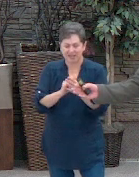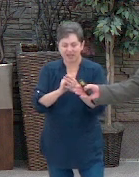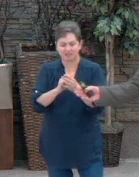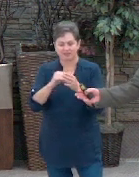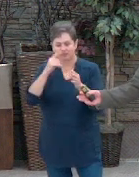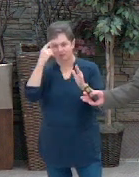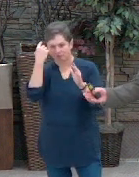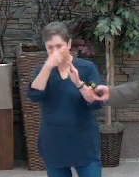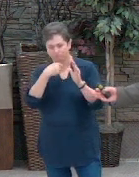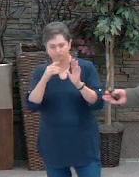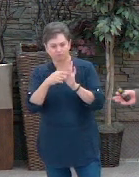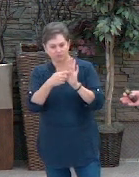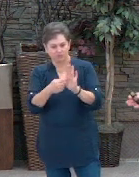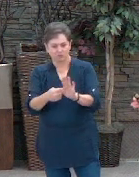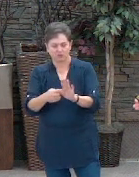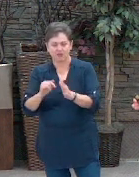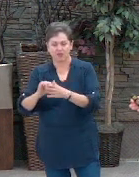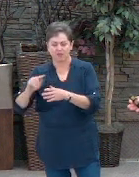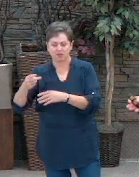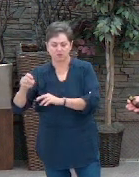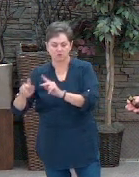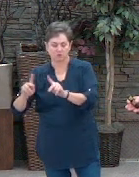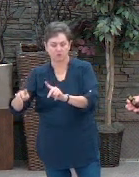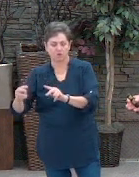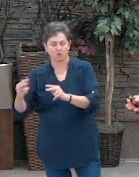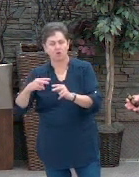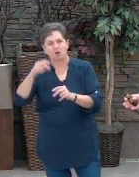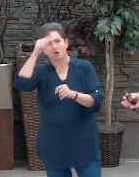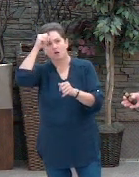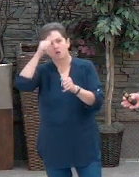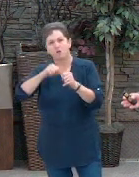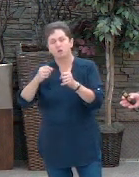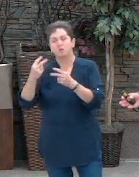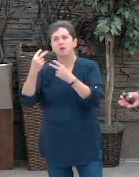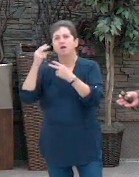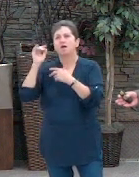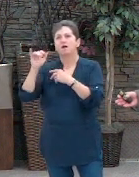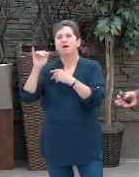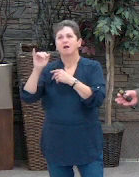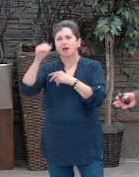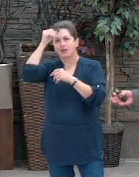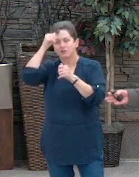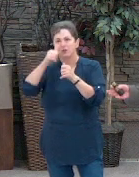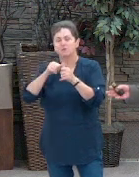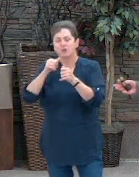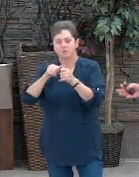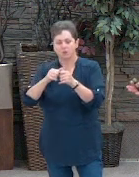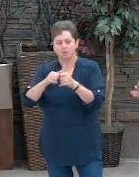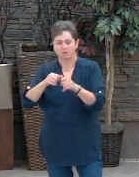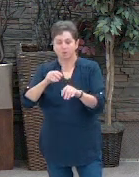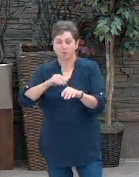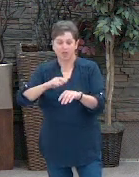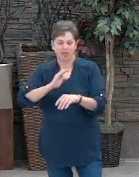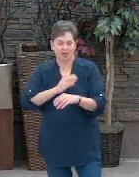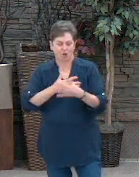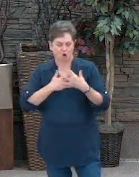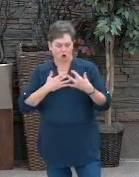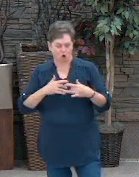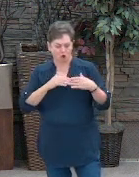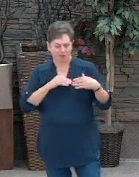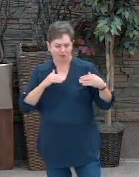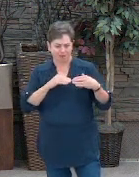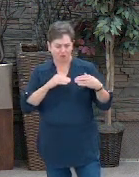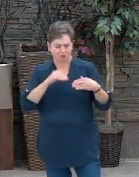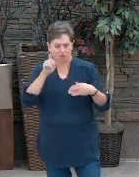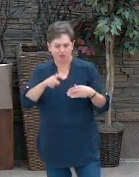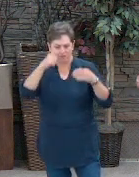the Thessalonians are remembering. Oh yeah, at our heart level, we